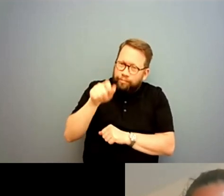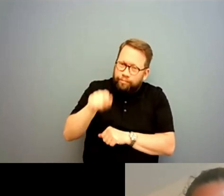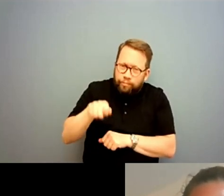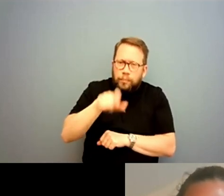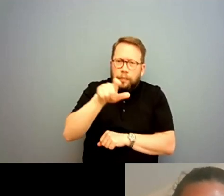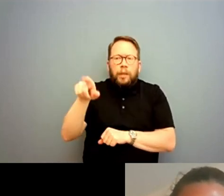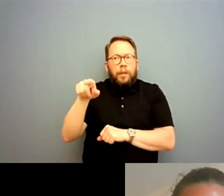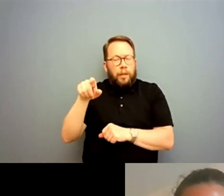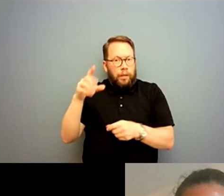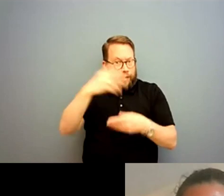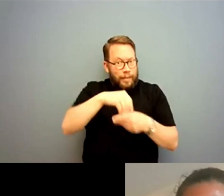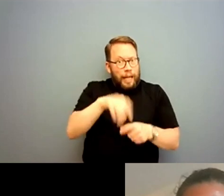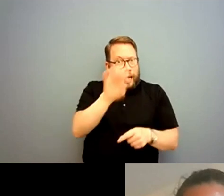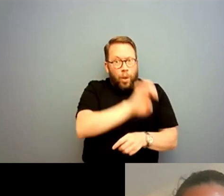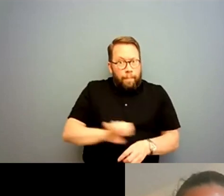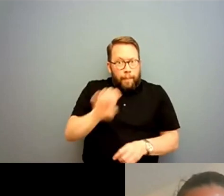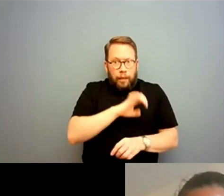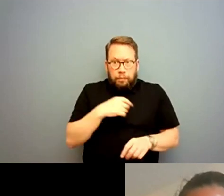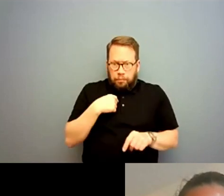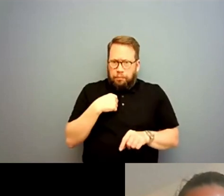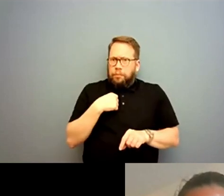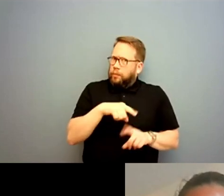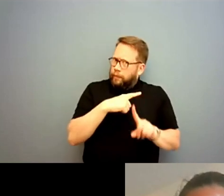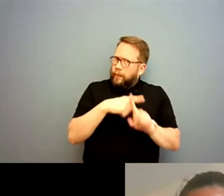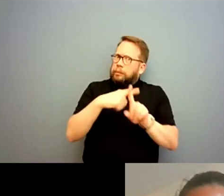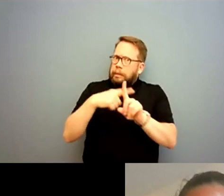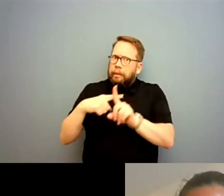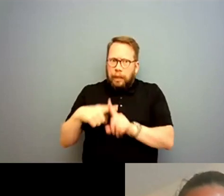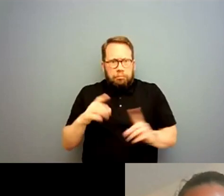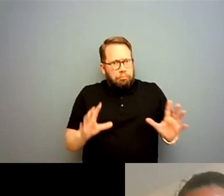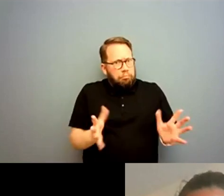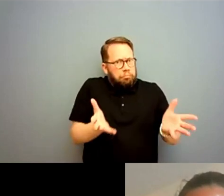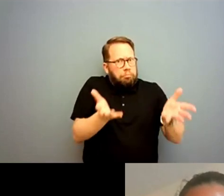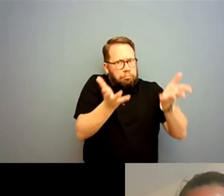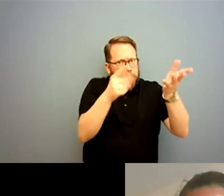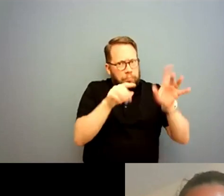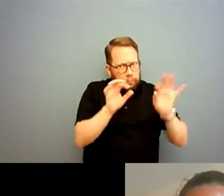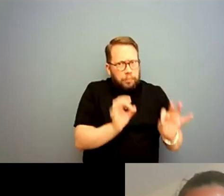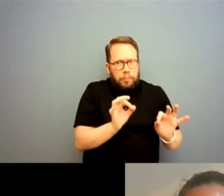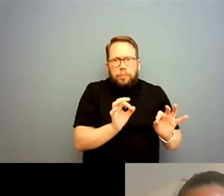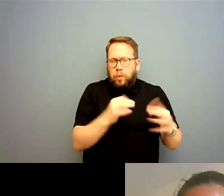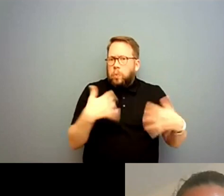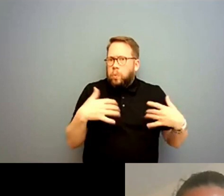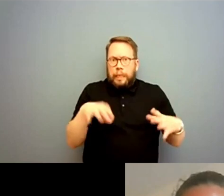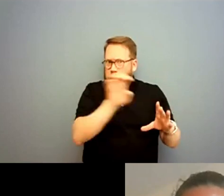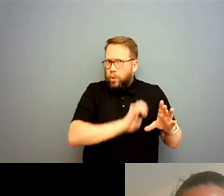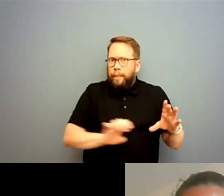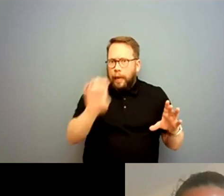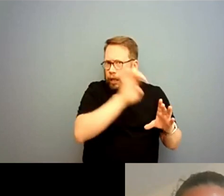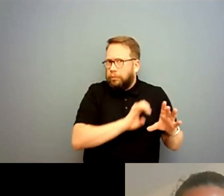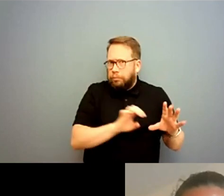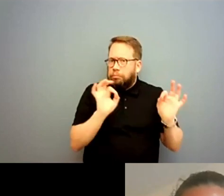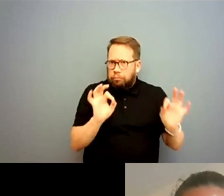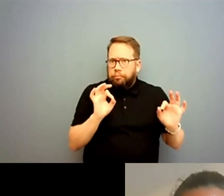interesting, positive, very dynamic body. I would say that's true. And the other interesting point,